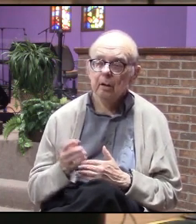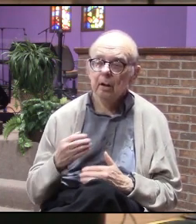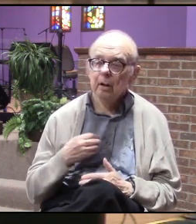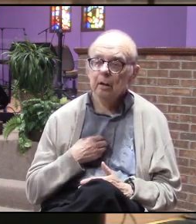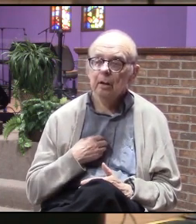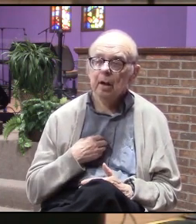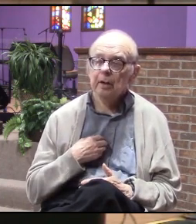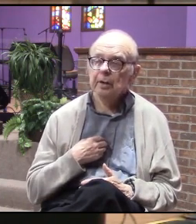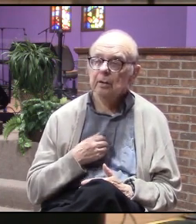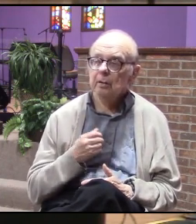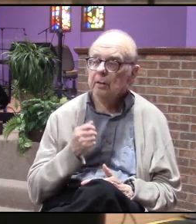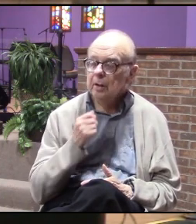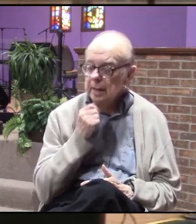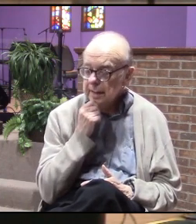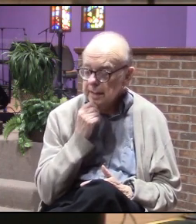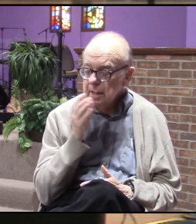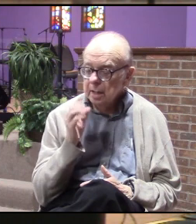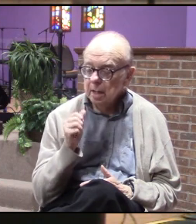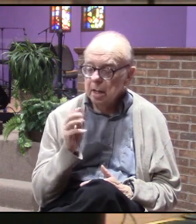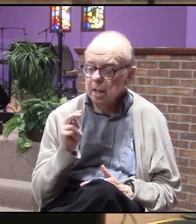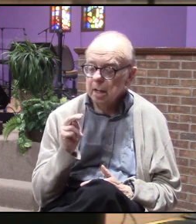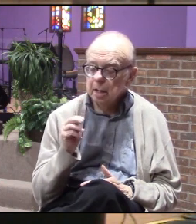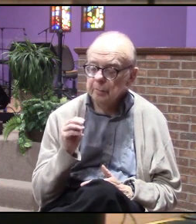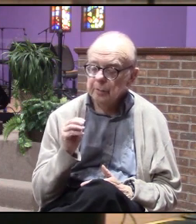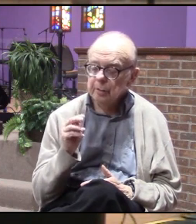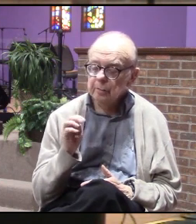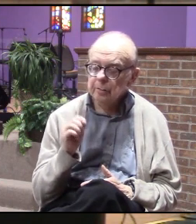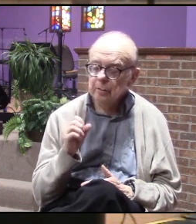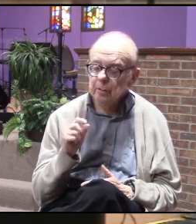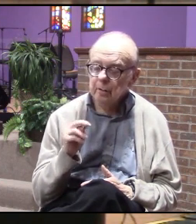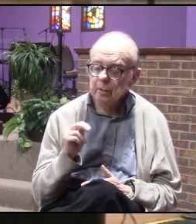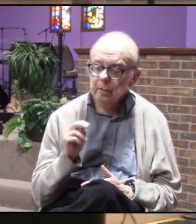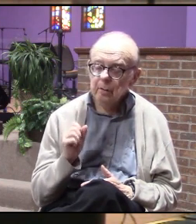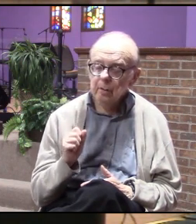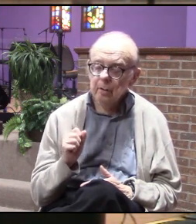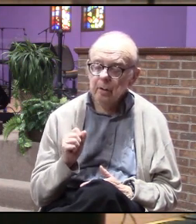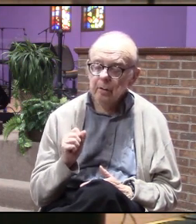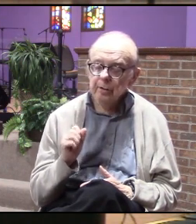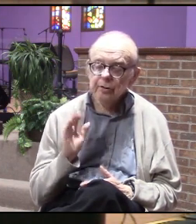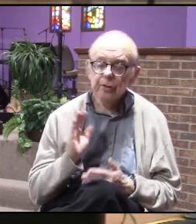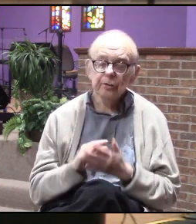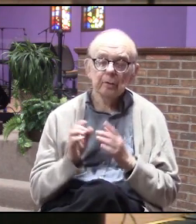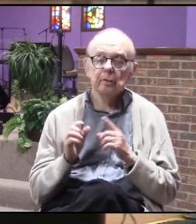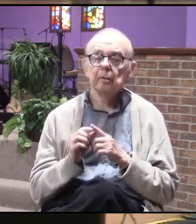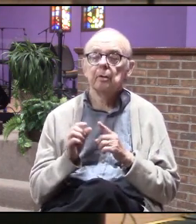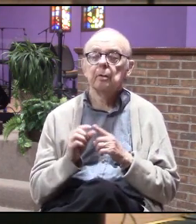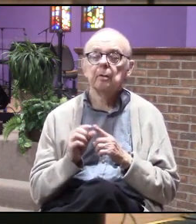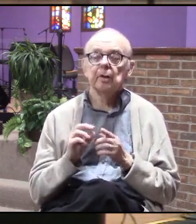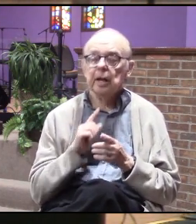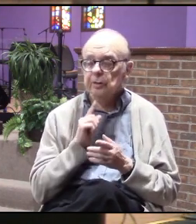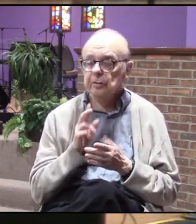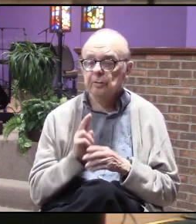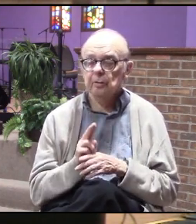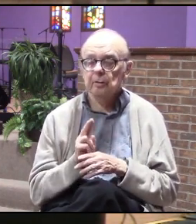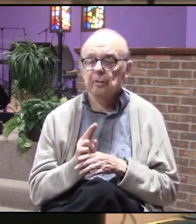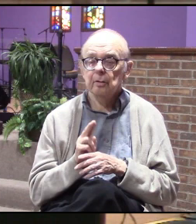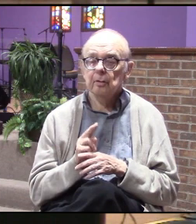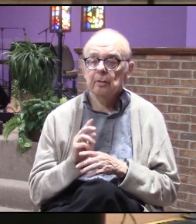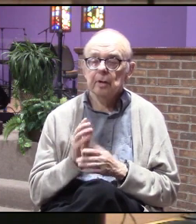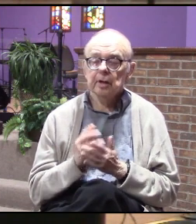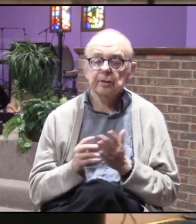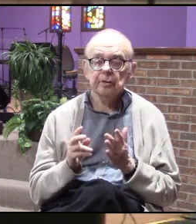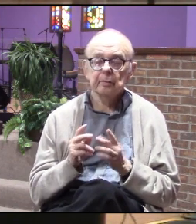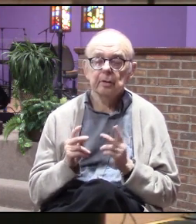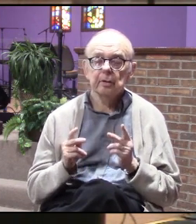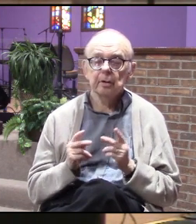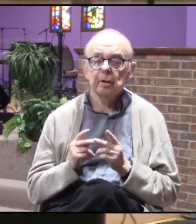having communion. It is the first Sunday of the month. And there's a little word that is used in some